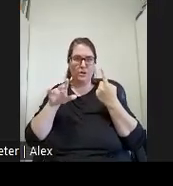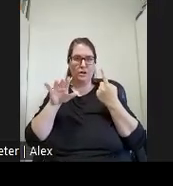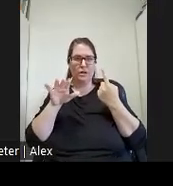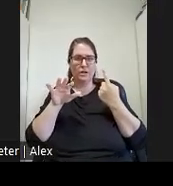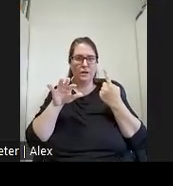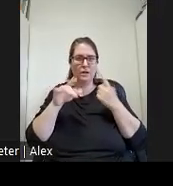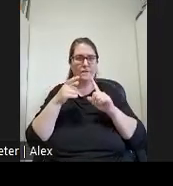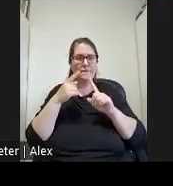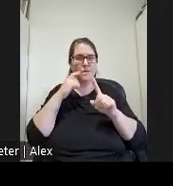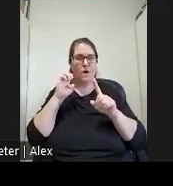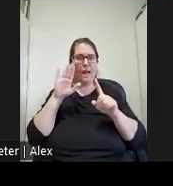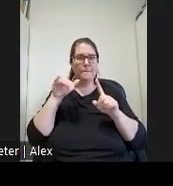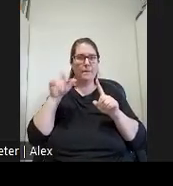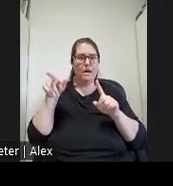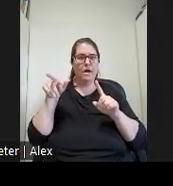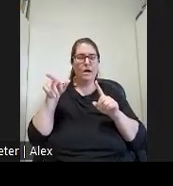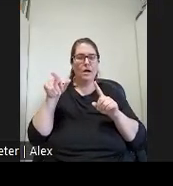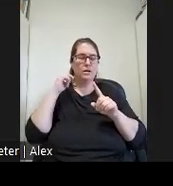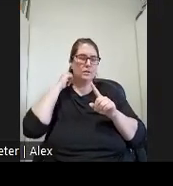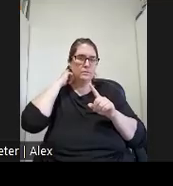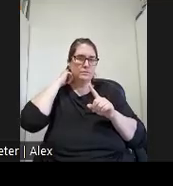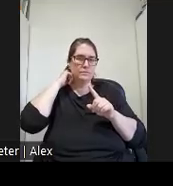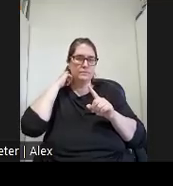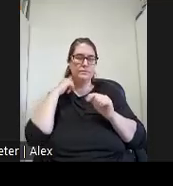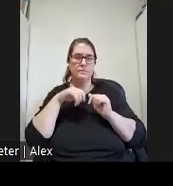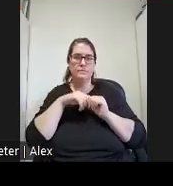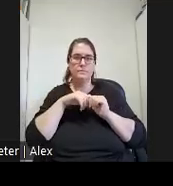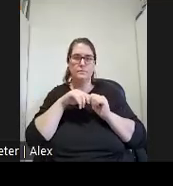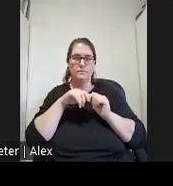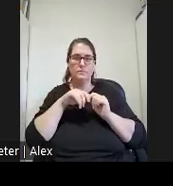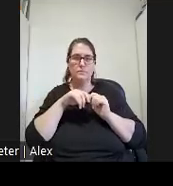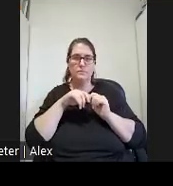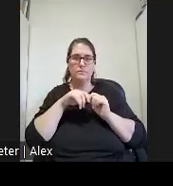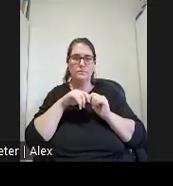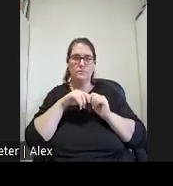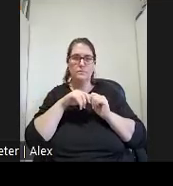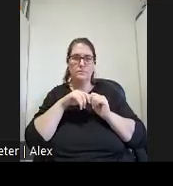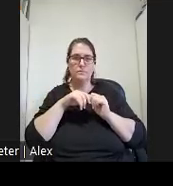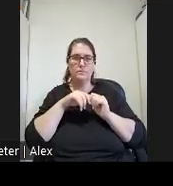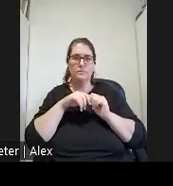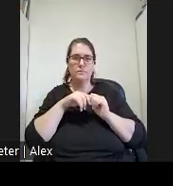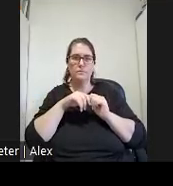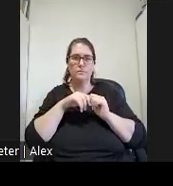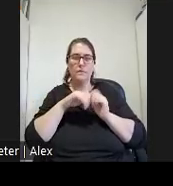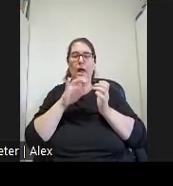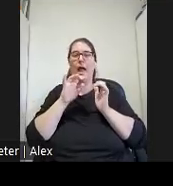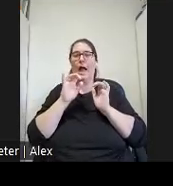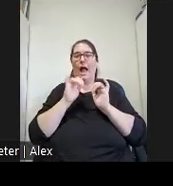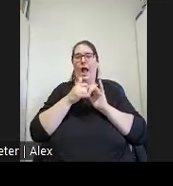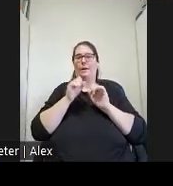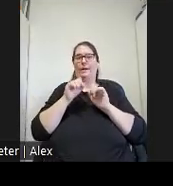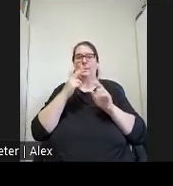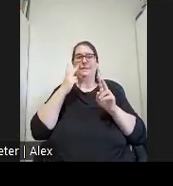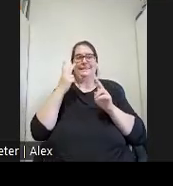for Emma, is there any option where service providers, caseworkers can populate the form to see and assess how the form and system